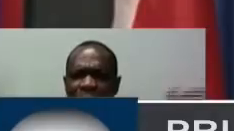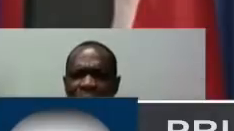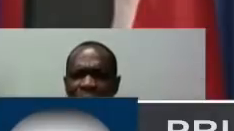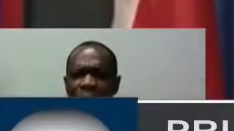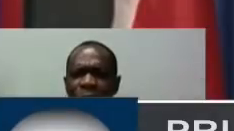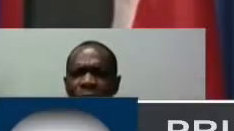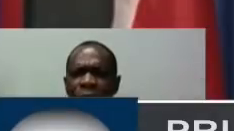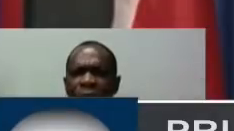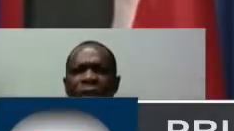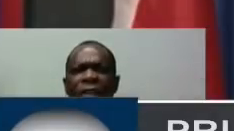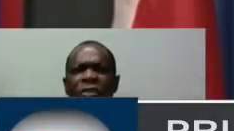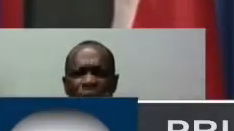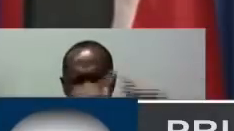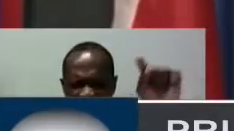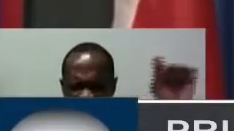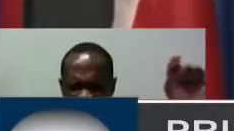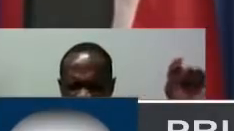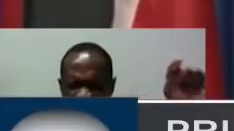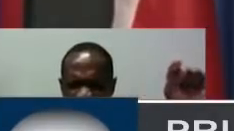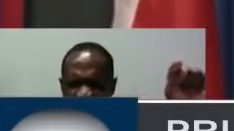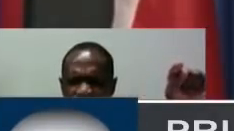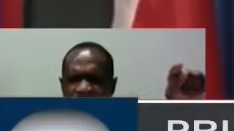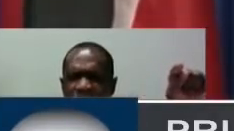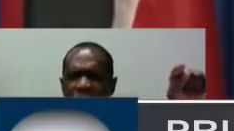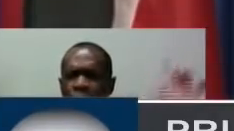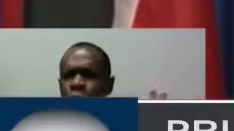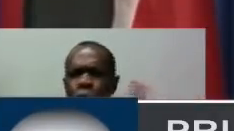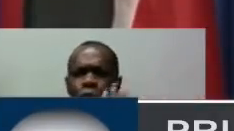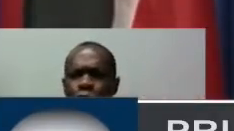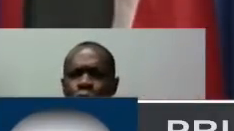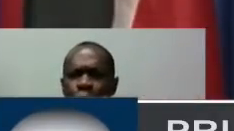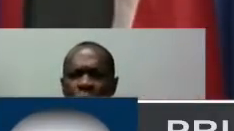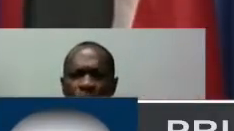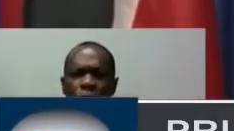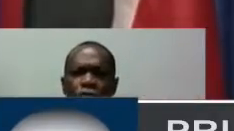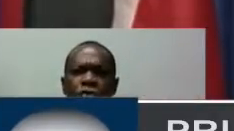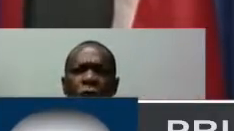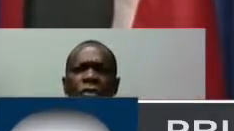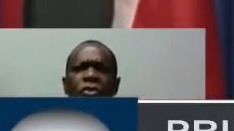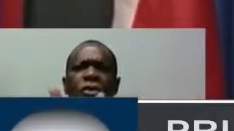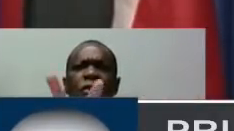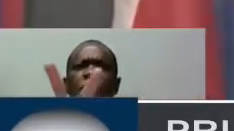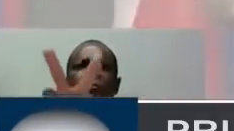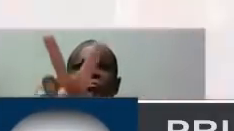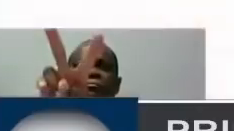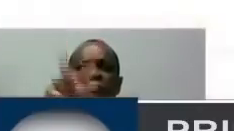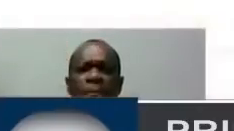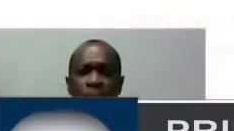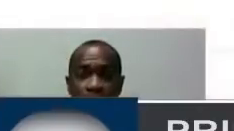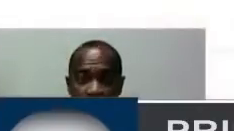there's a graph there that shows where the projections are going that way upwards, and that one.